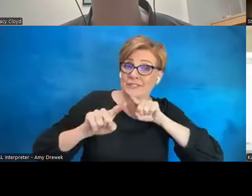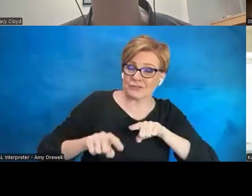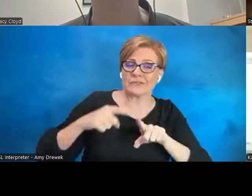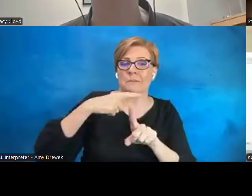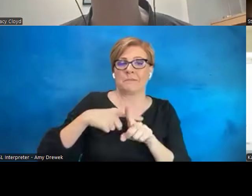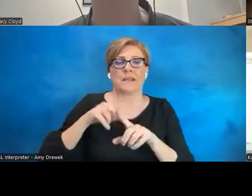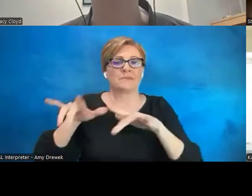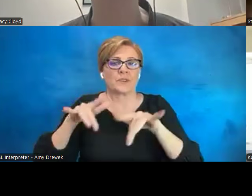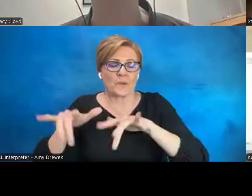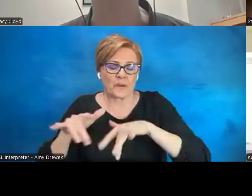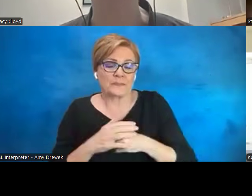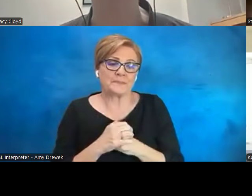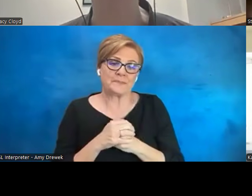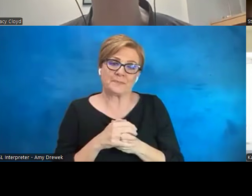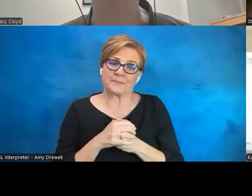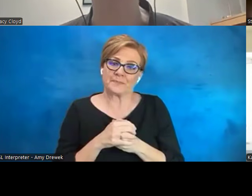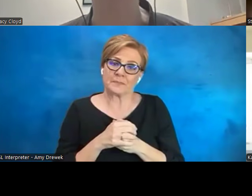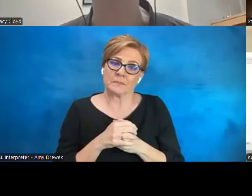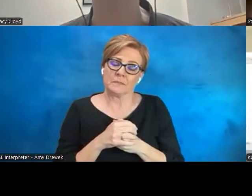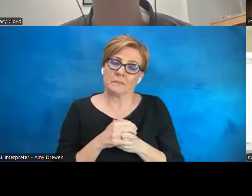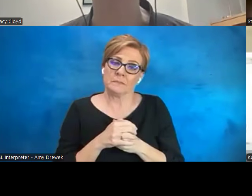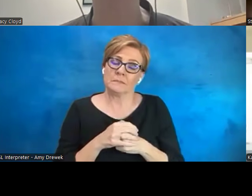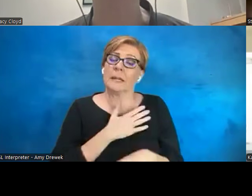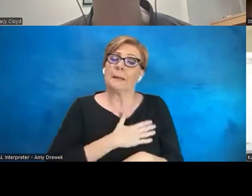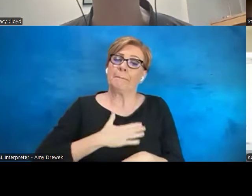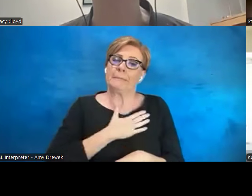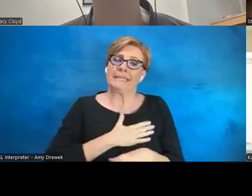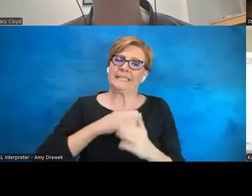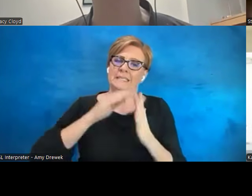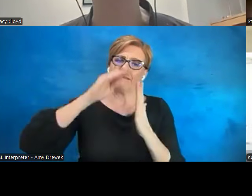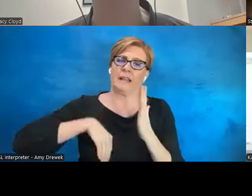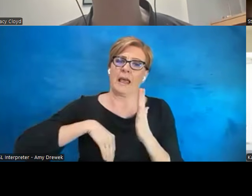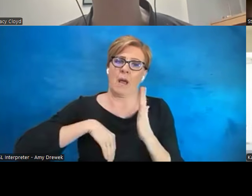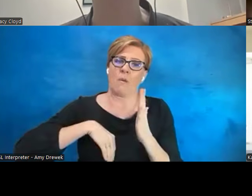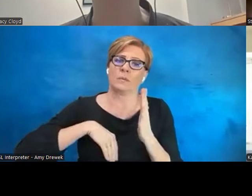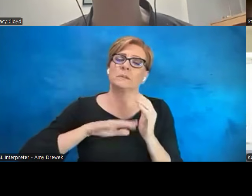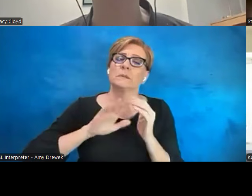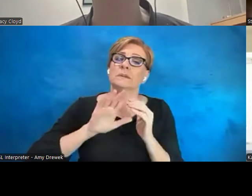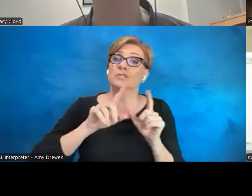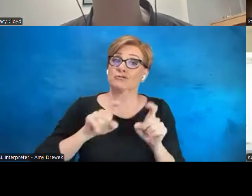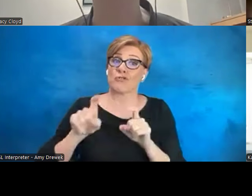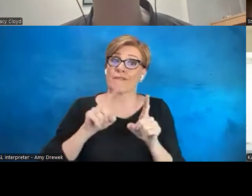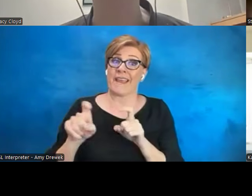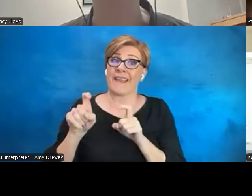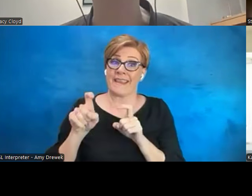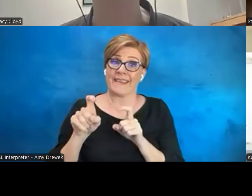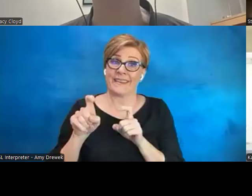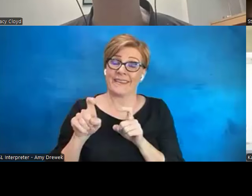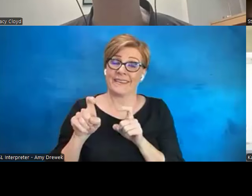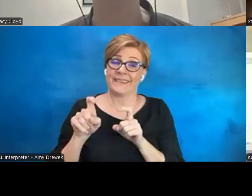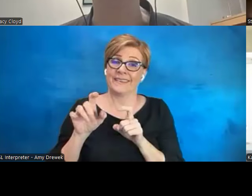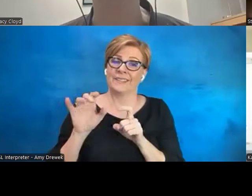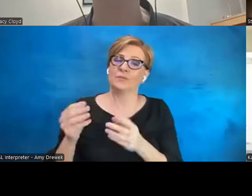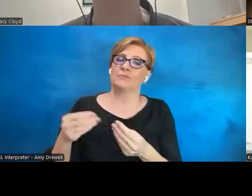I really want to ask everybody to complete the post-webinar survey that will pop up when